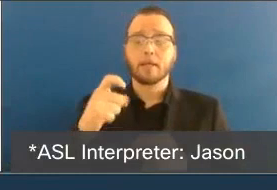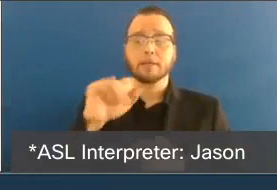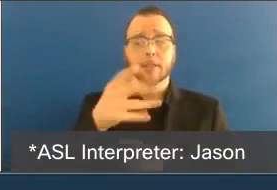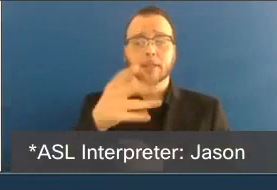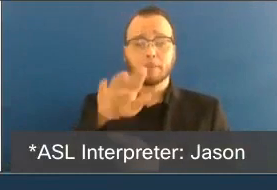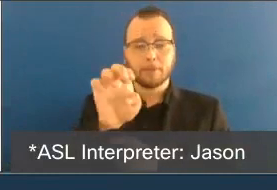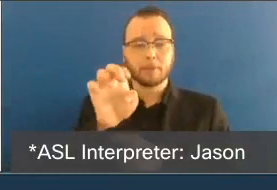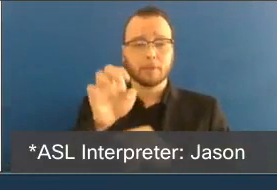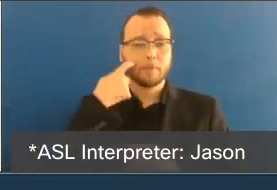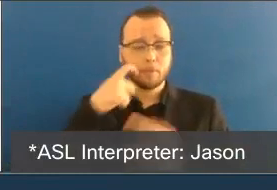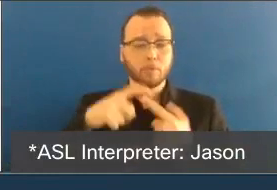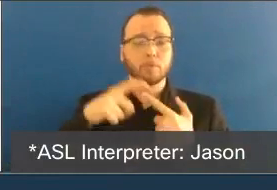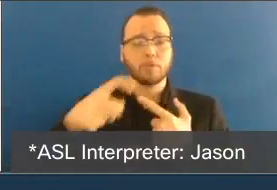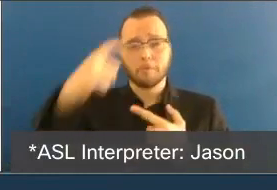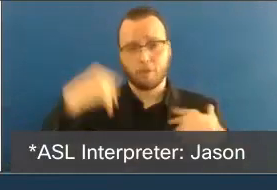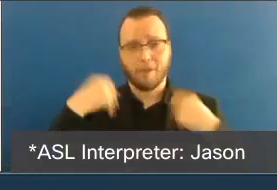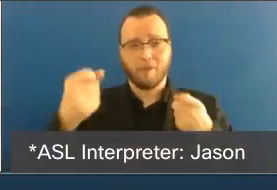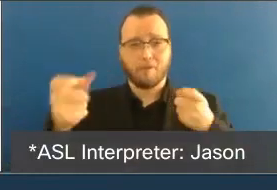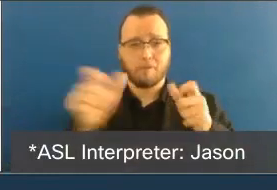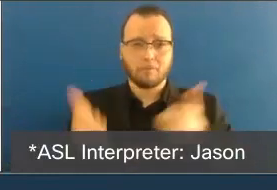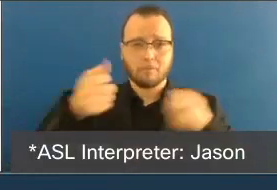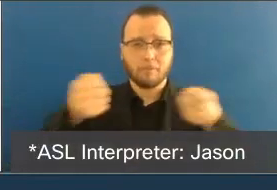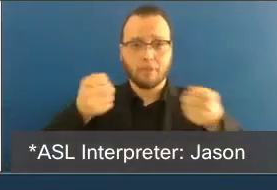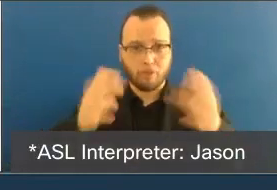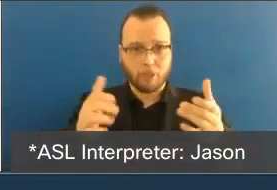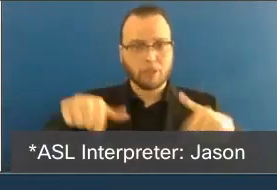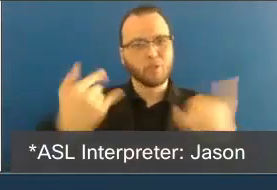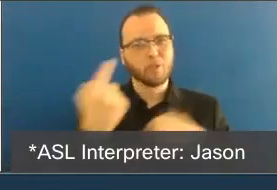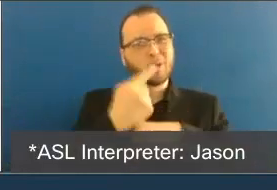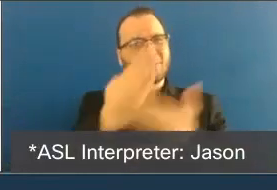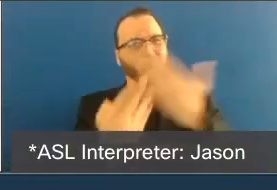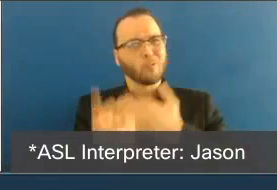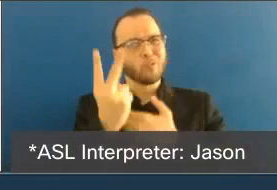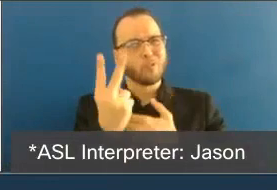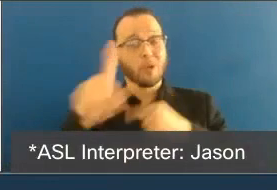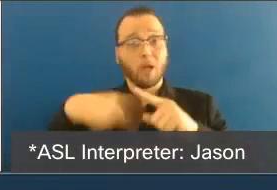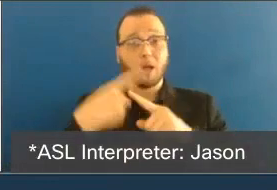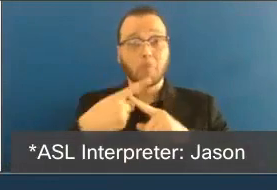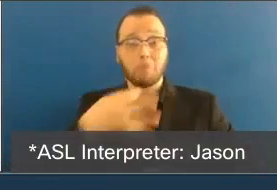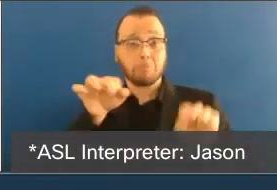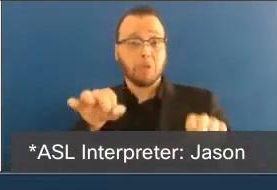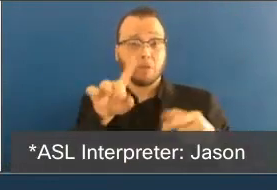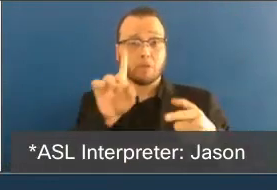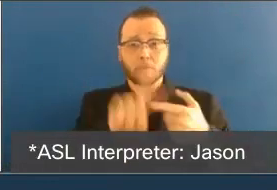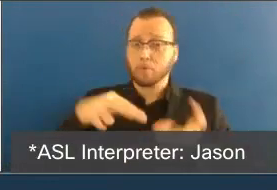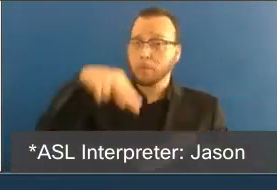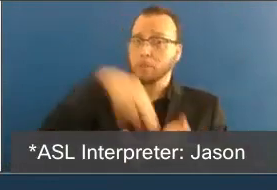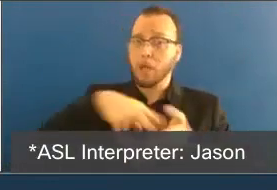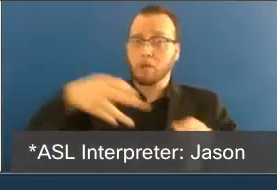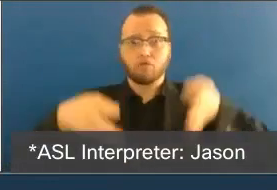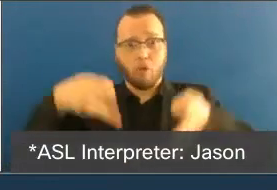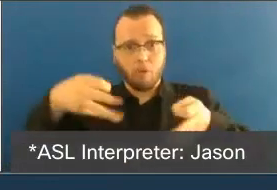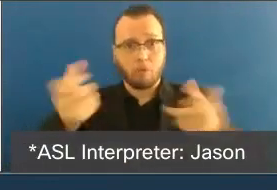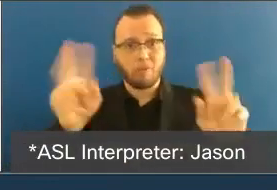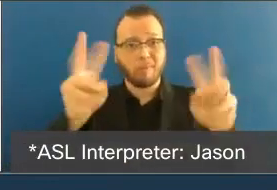Administration. Today's webinar is part 2 of our webinar series on competence to stand trial and is titled COVID-19 in the San